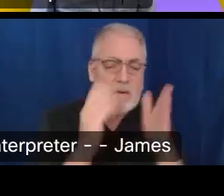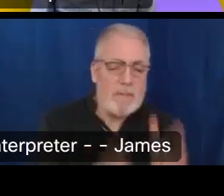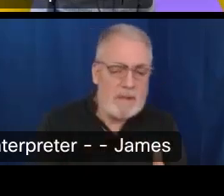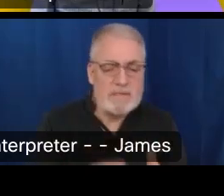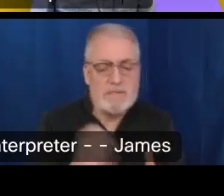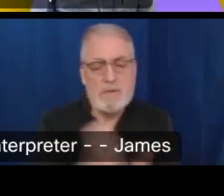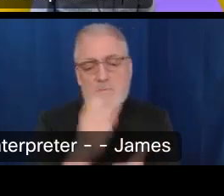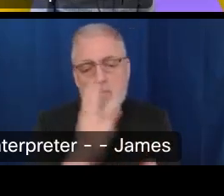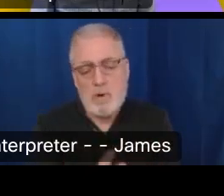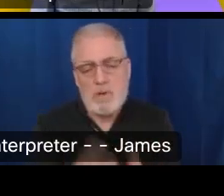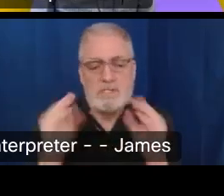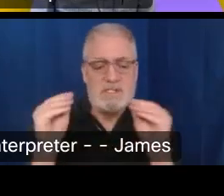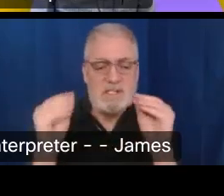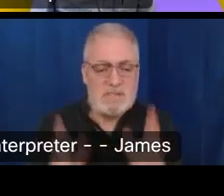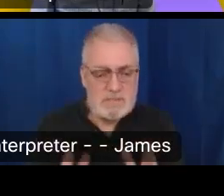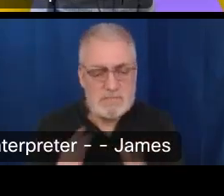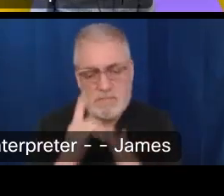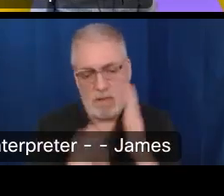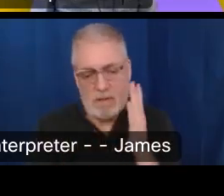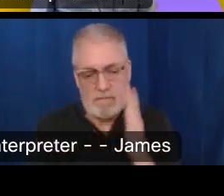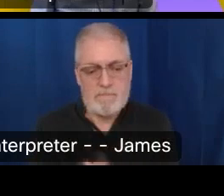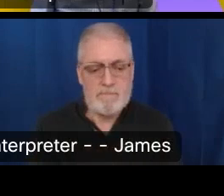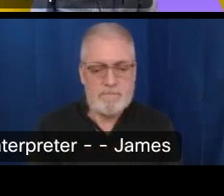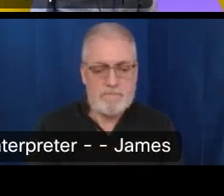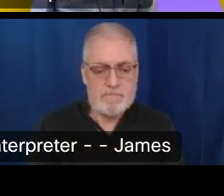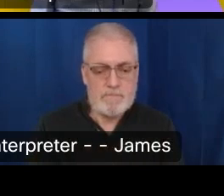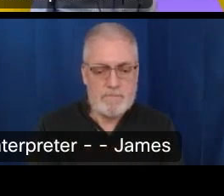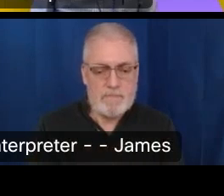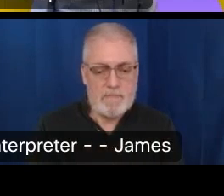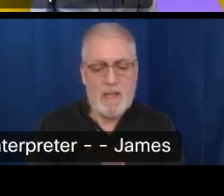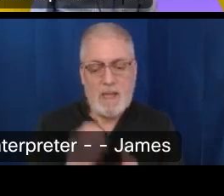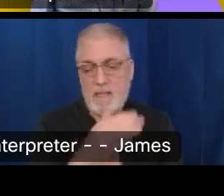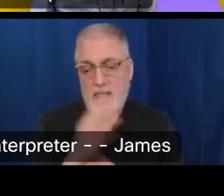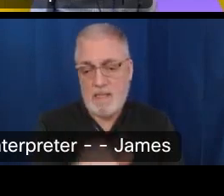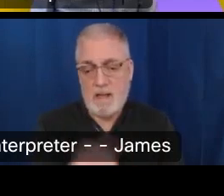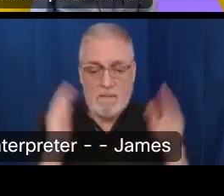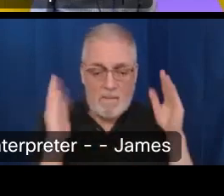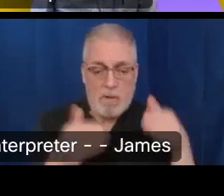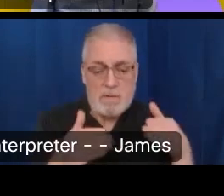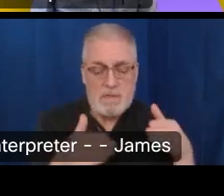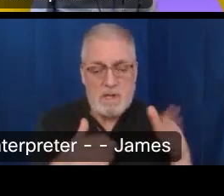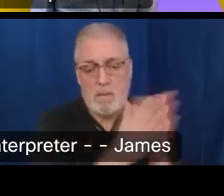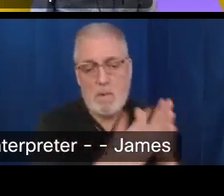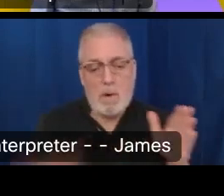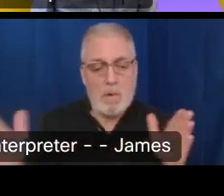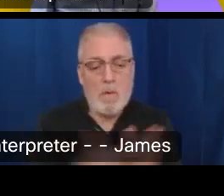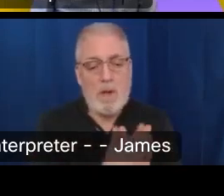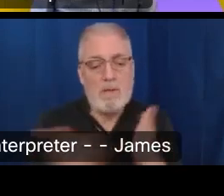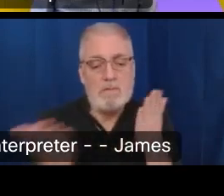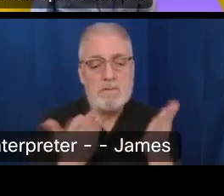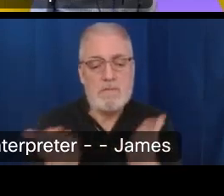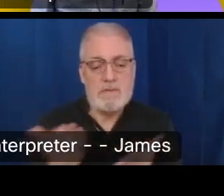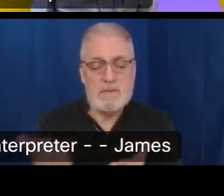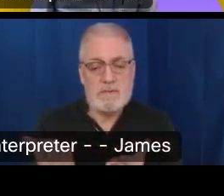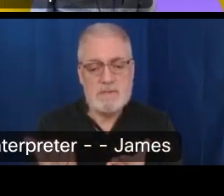and transition specialists. And it, focuses on a broader array of services,